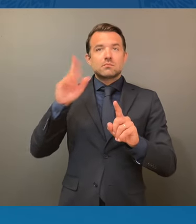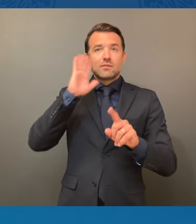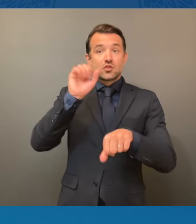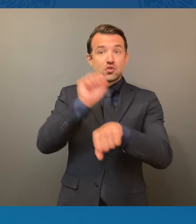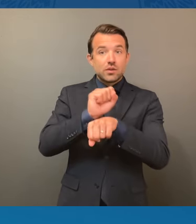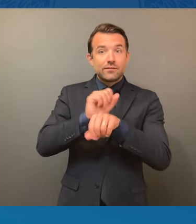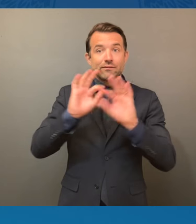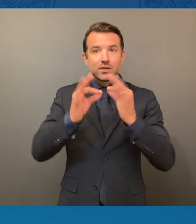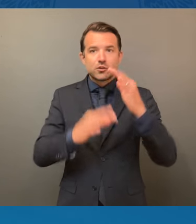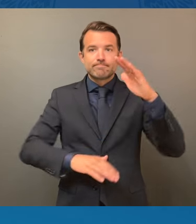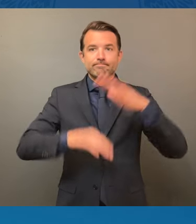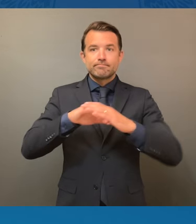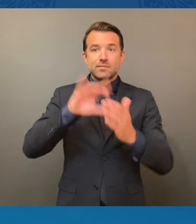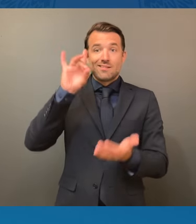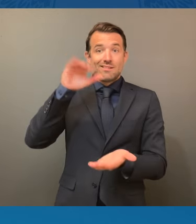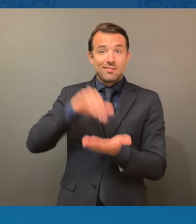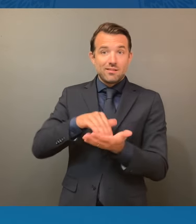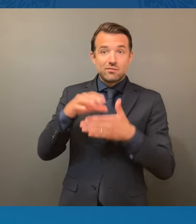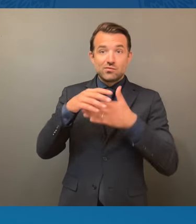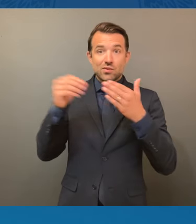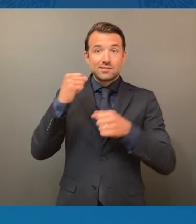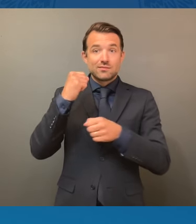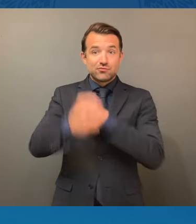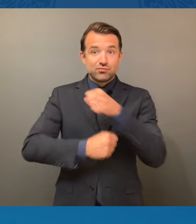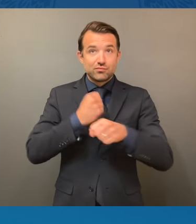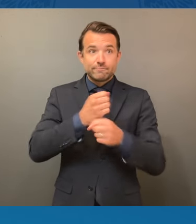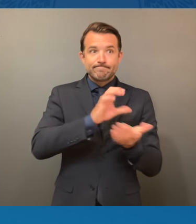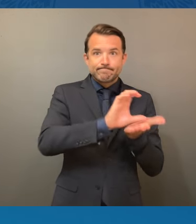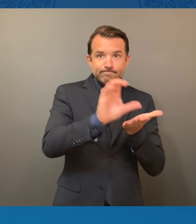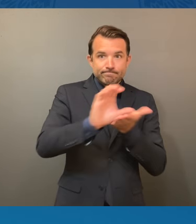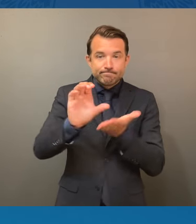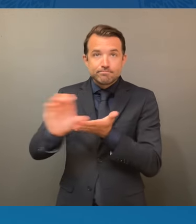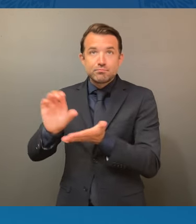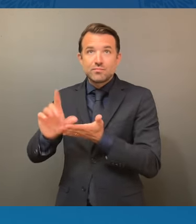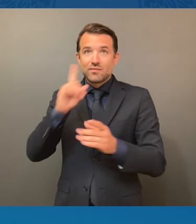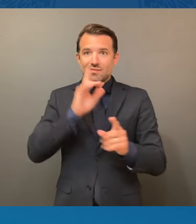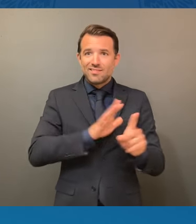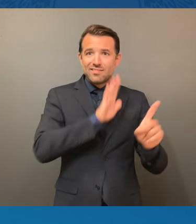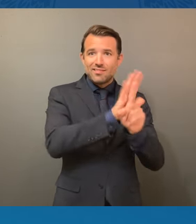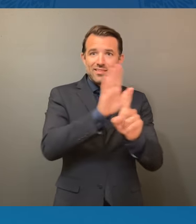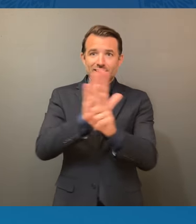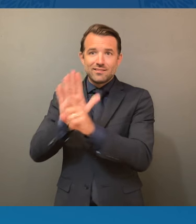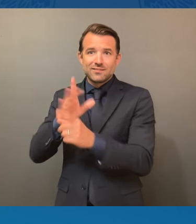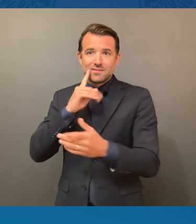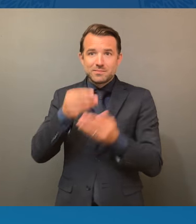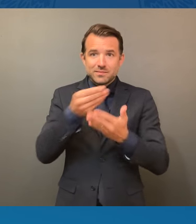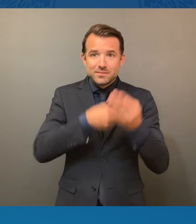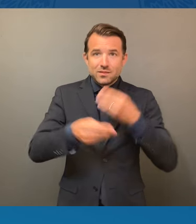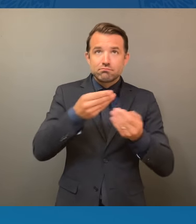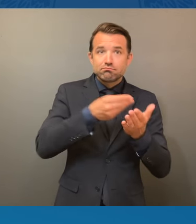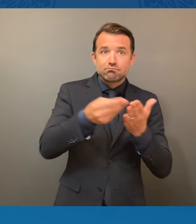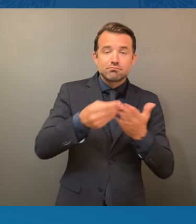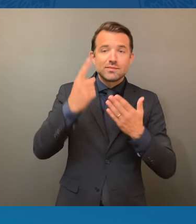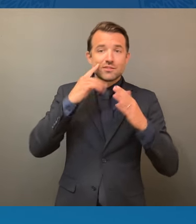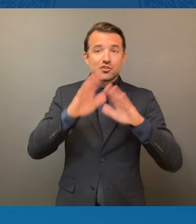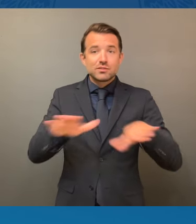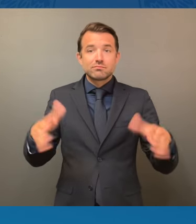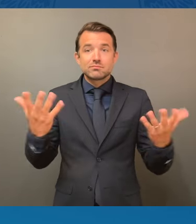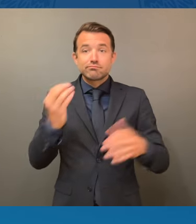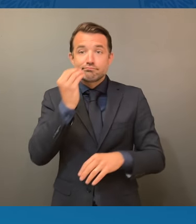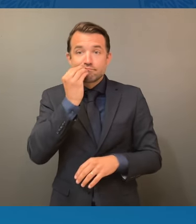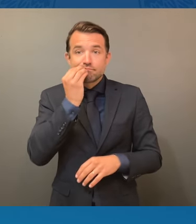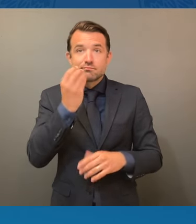give folks more room in their budgets to buy for their children food, medication,